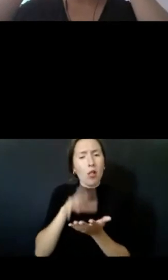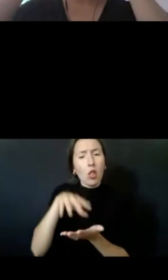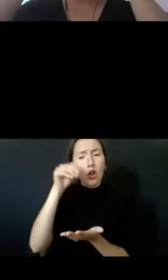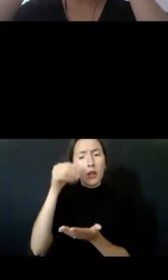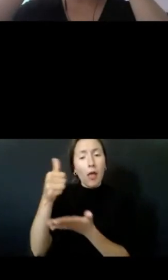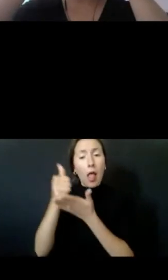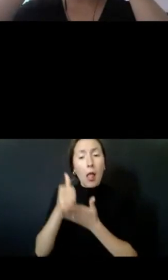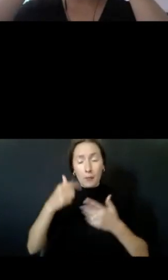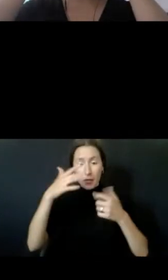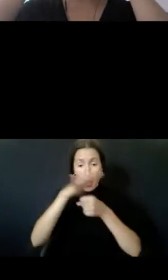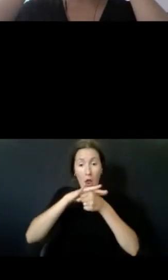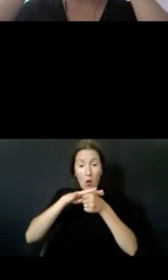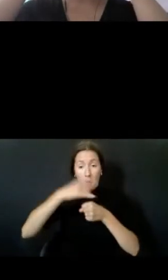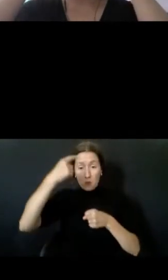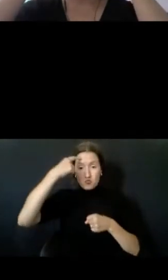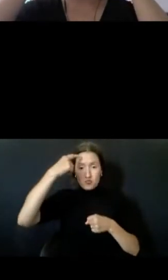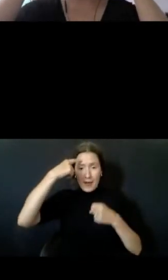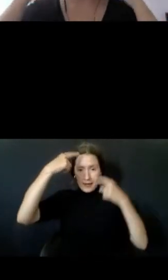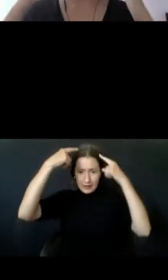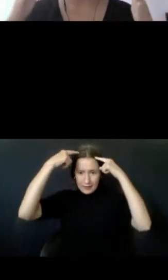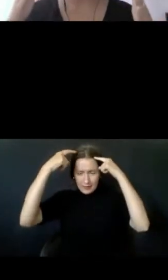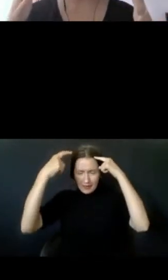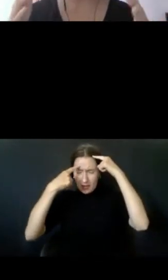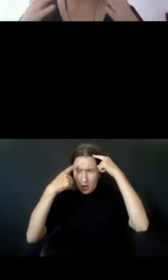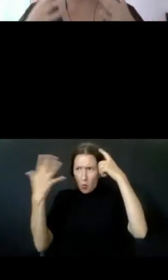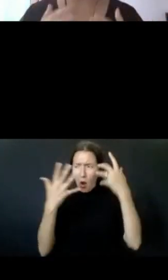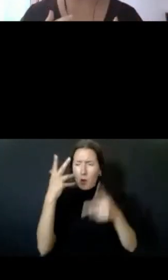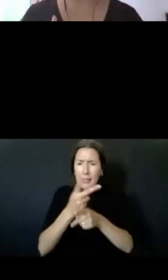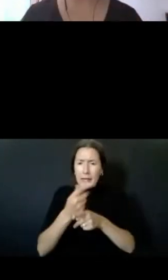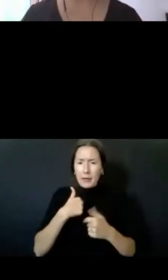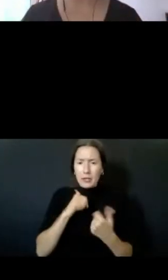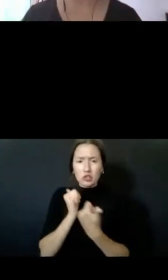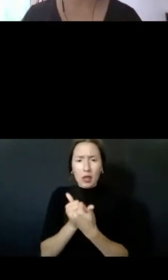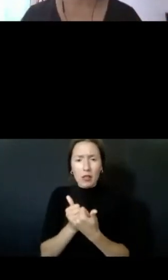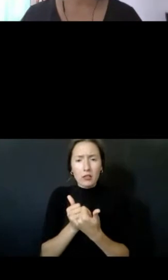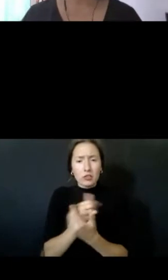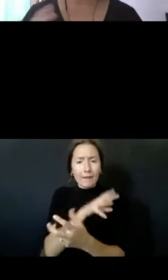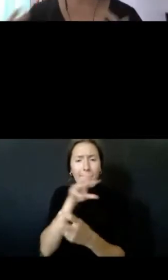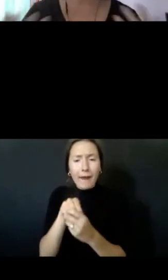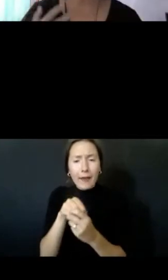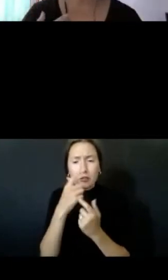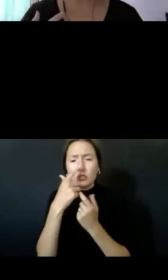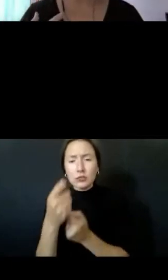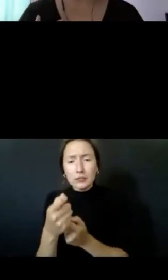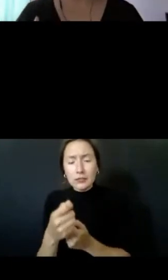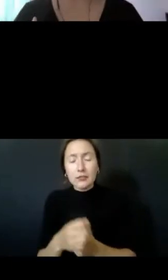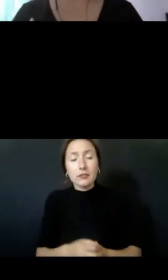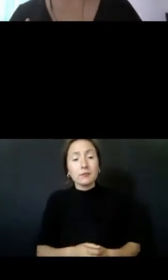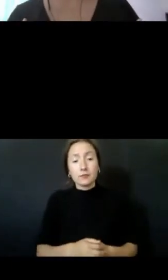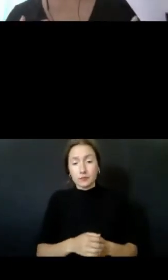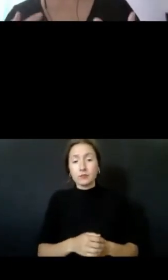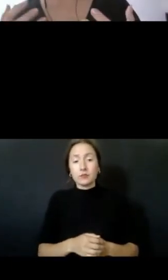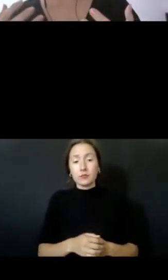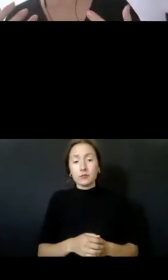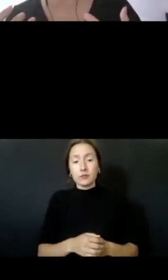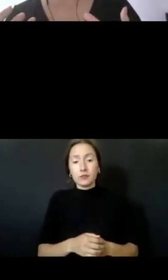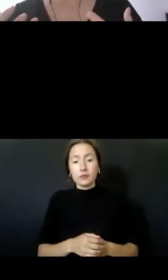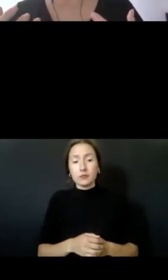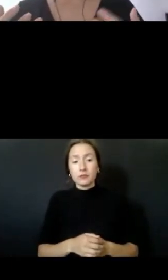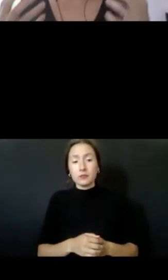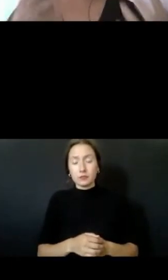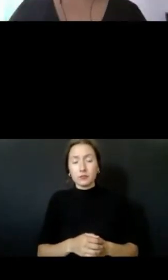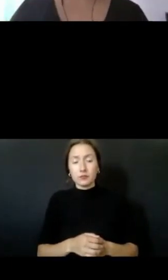it's with it. What's in it for me? And this stimulates motivation and interest in learning, and it creates purpose and engages